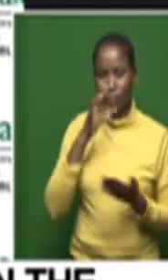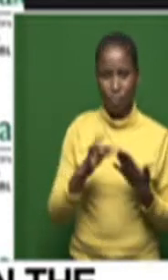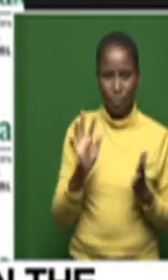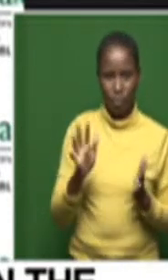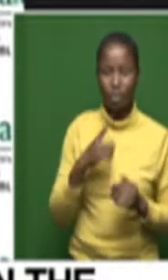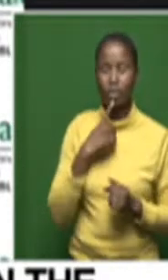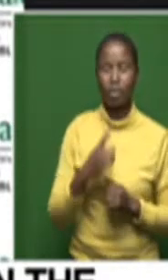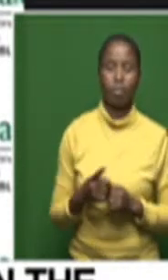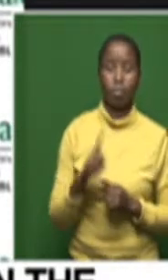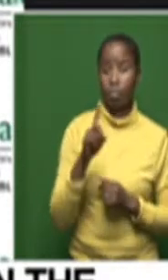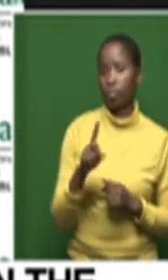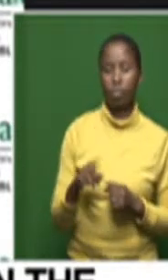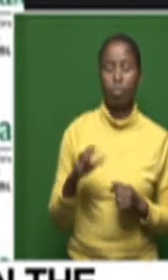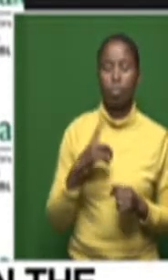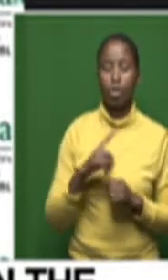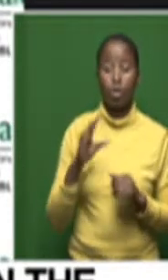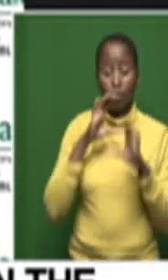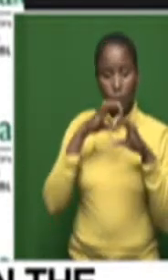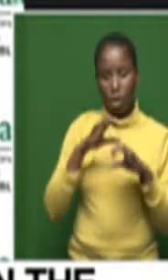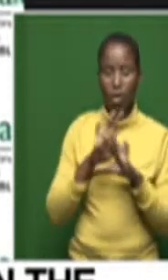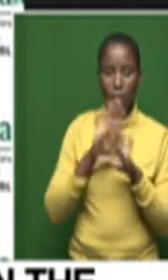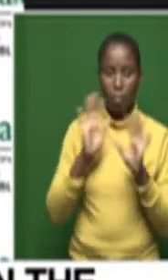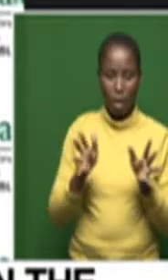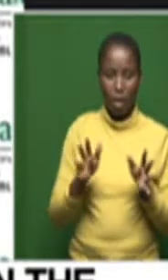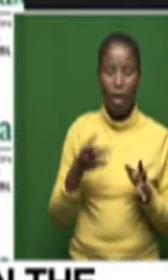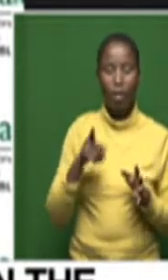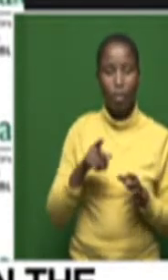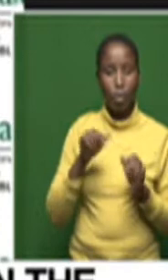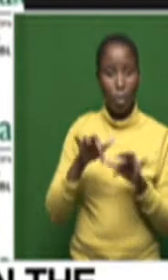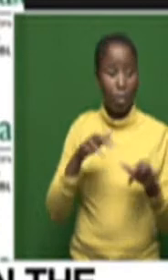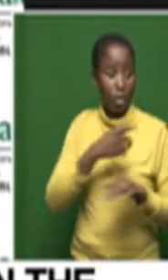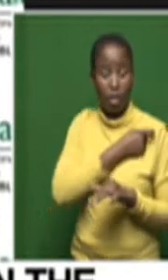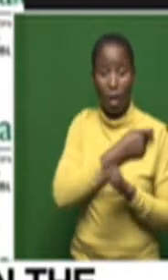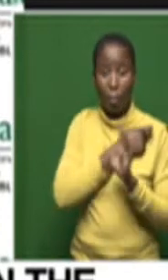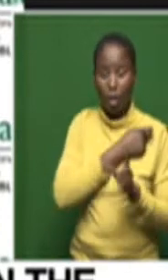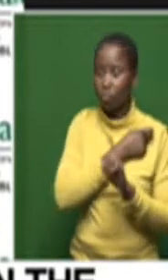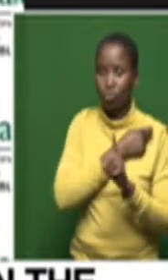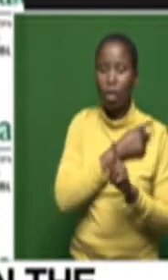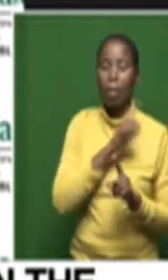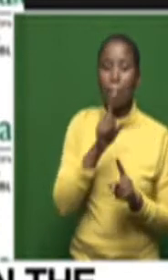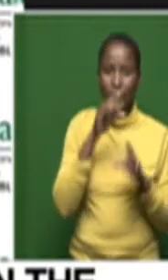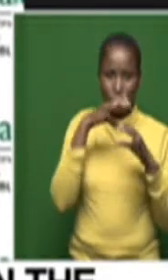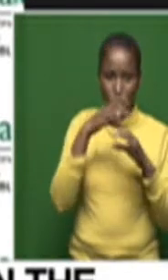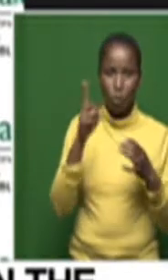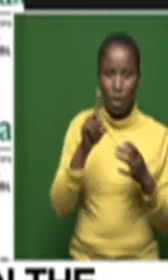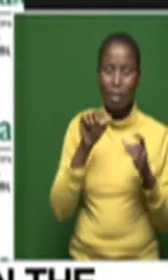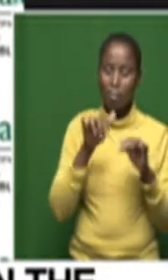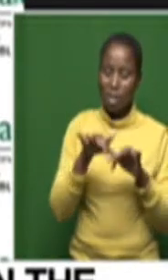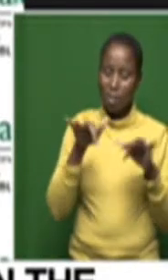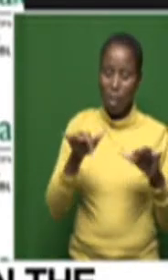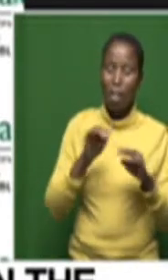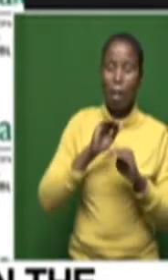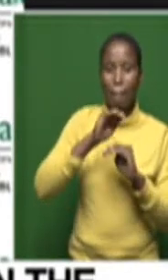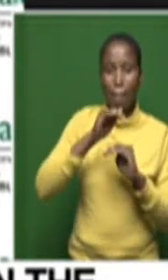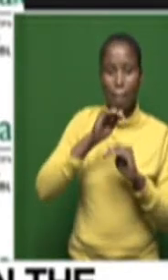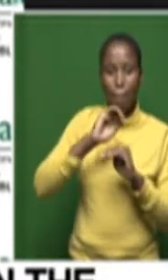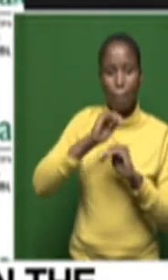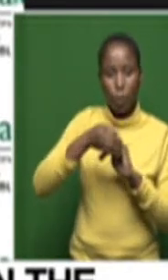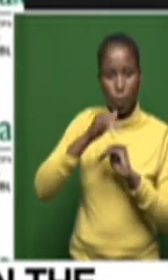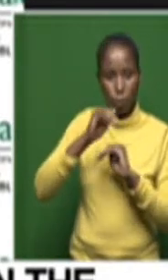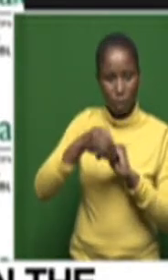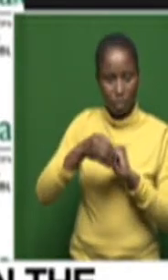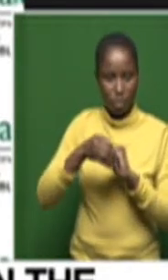us focusing on population immunity, can we focus on population protection instead of population